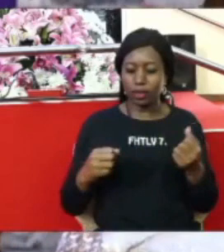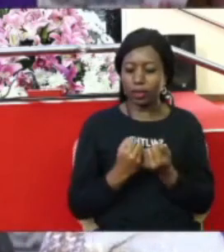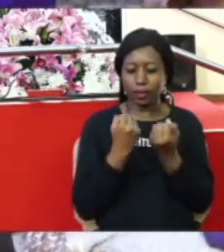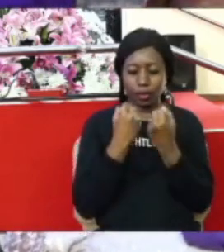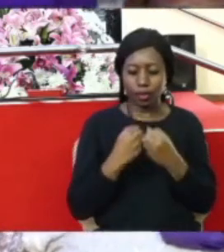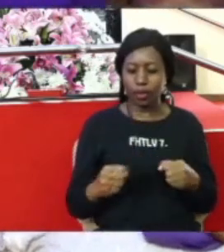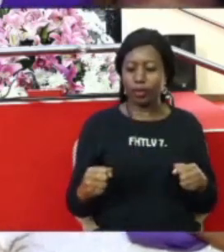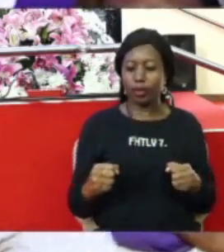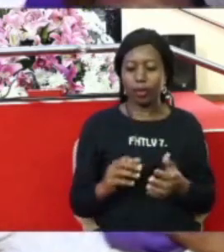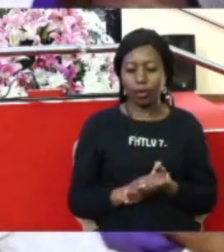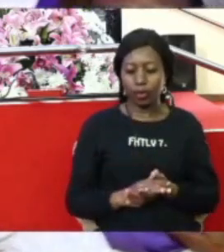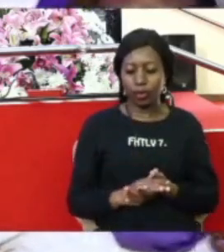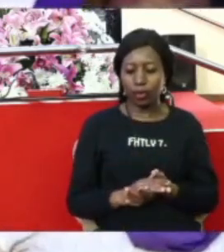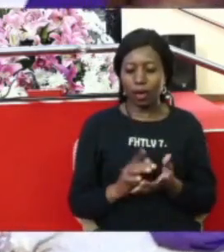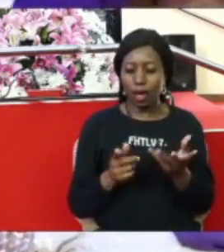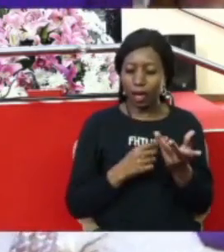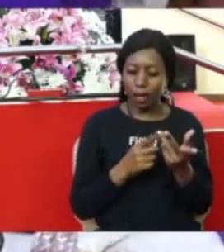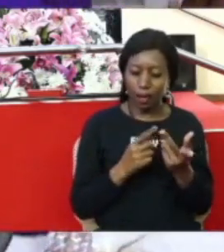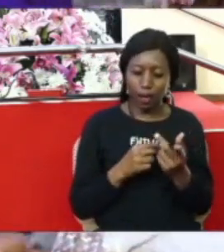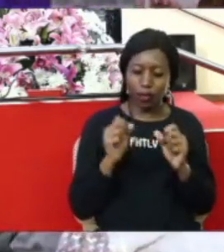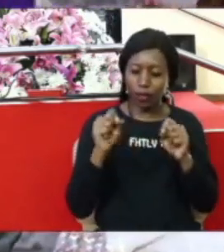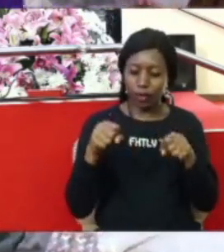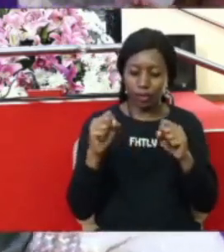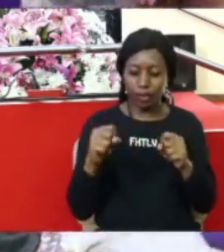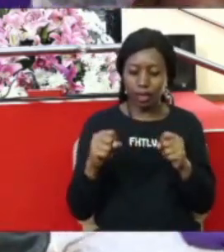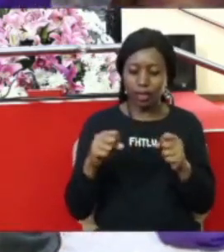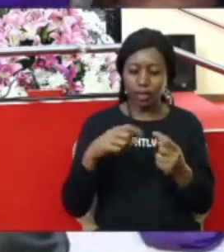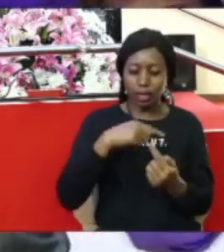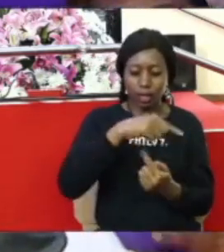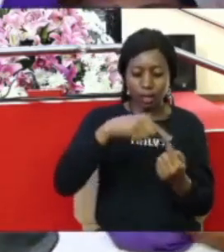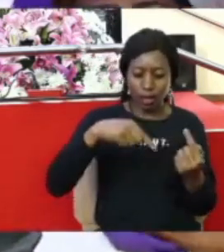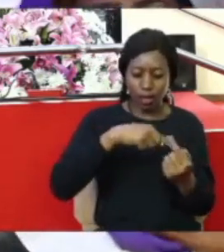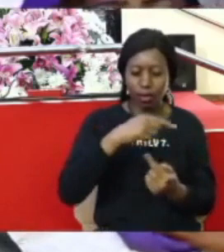Number of possibilities that surround me right now.